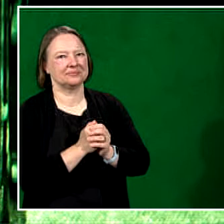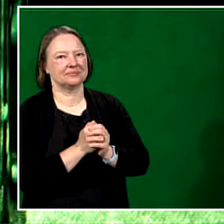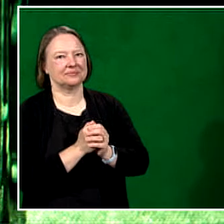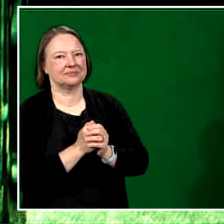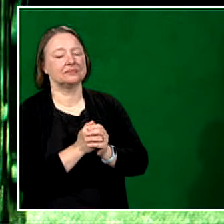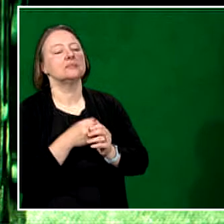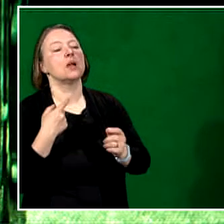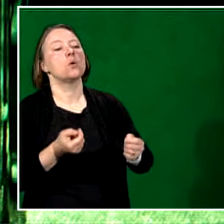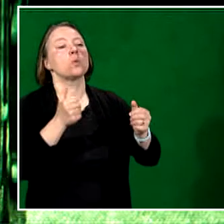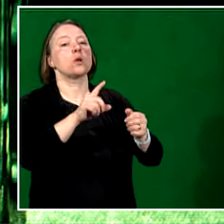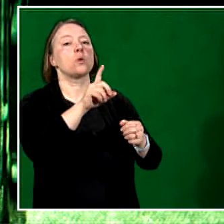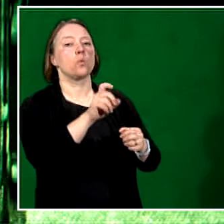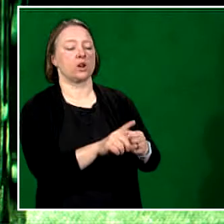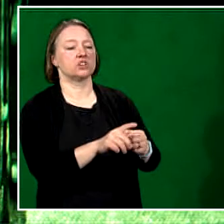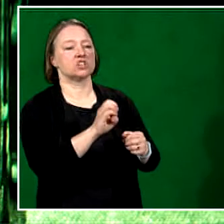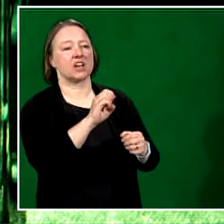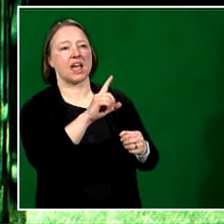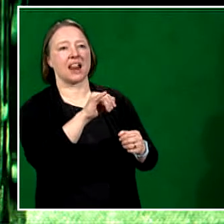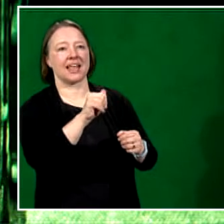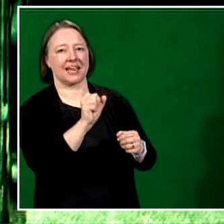I have a quick question. Elias,